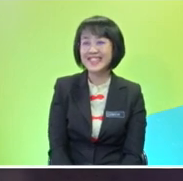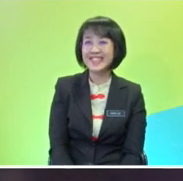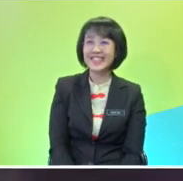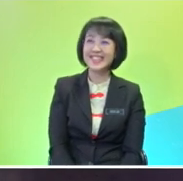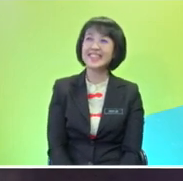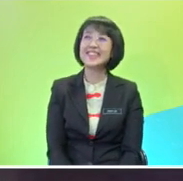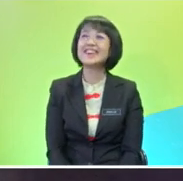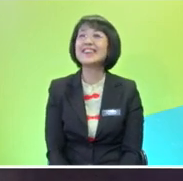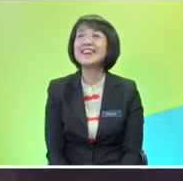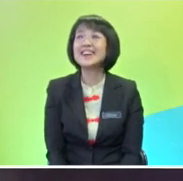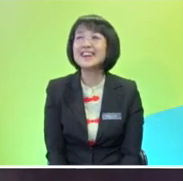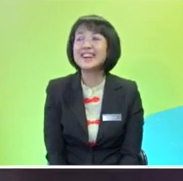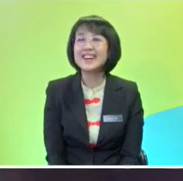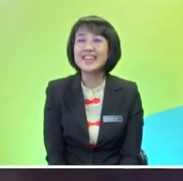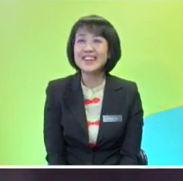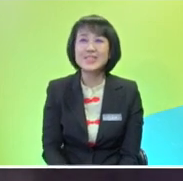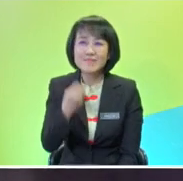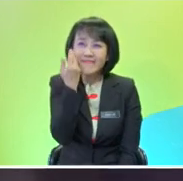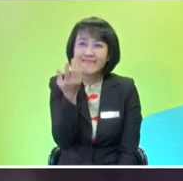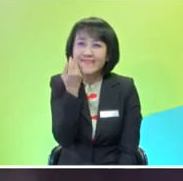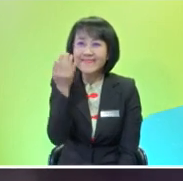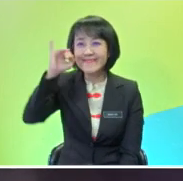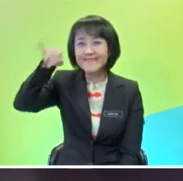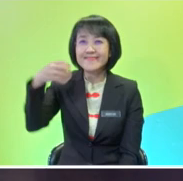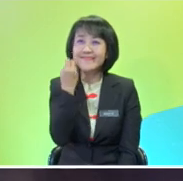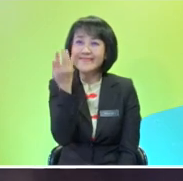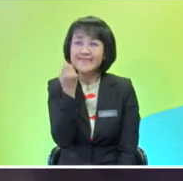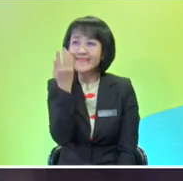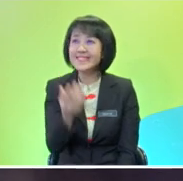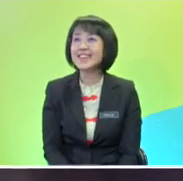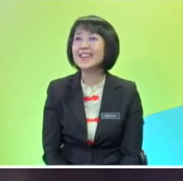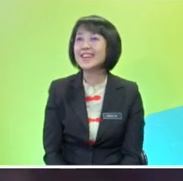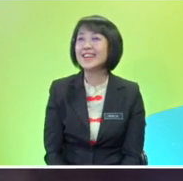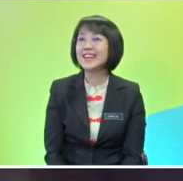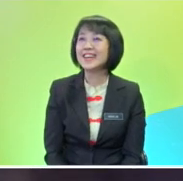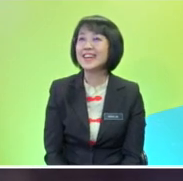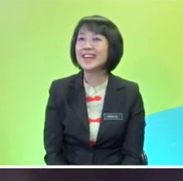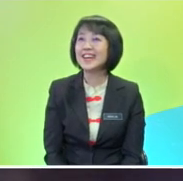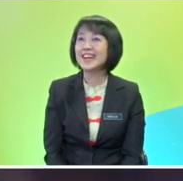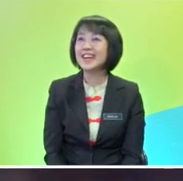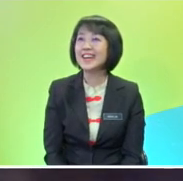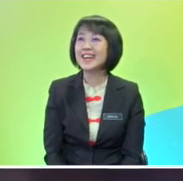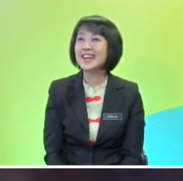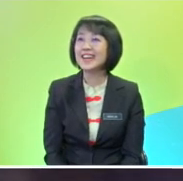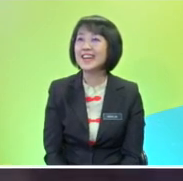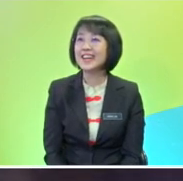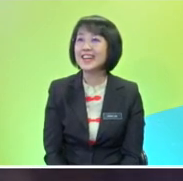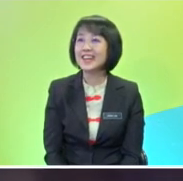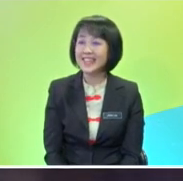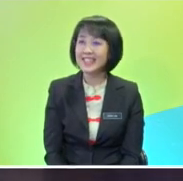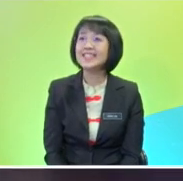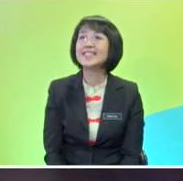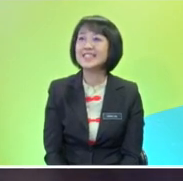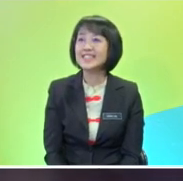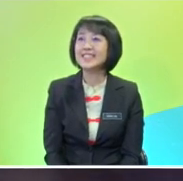Jauhan is a bit shy. Okay. No worries. Let's. Okay, never mind. You do it with your friends, yep. Okay?